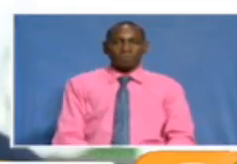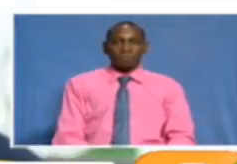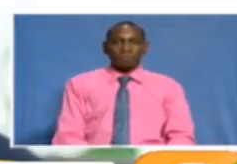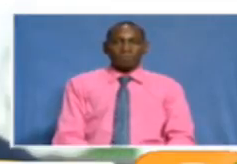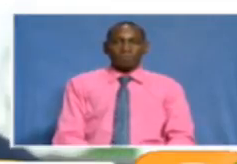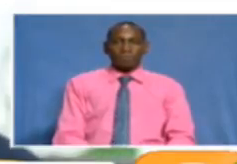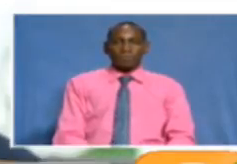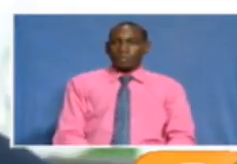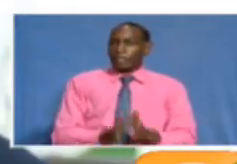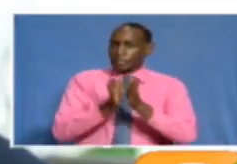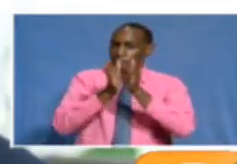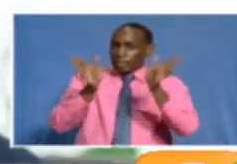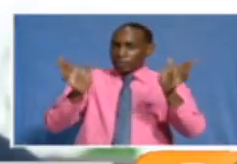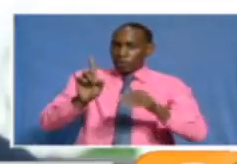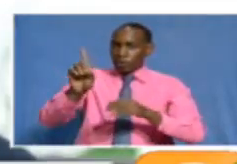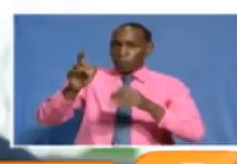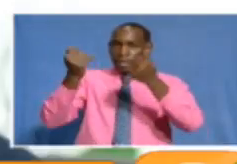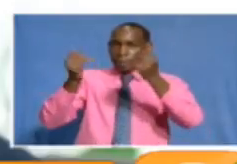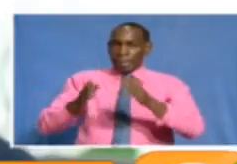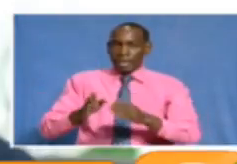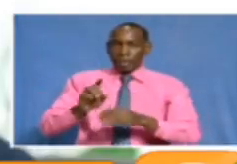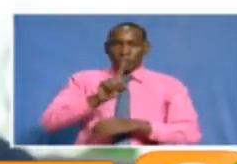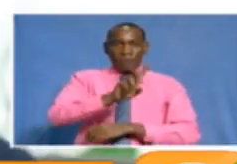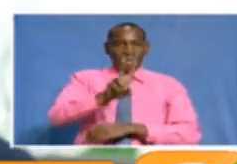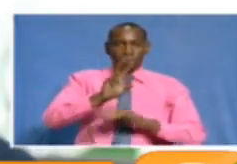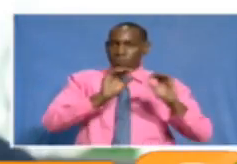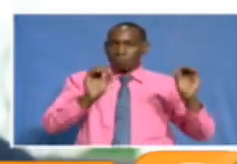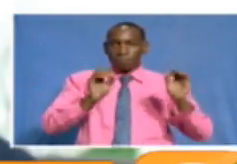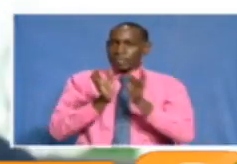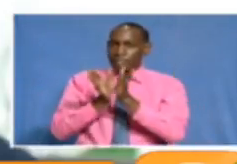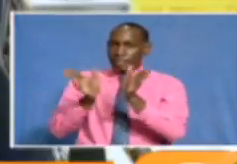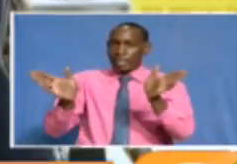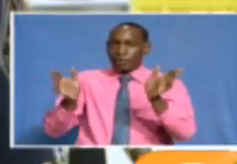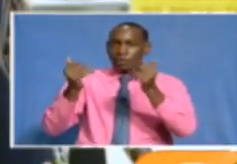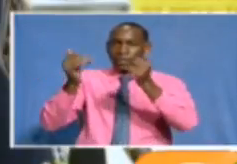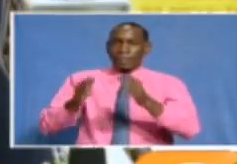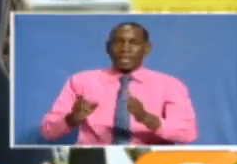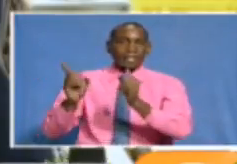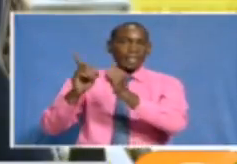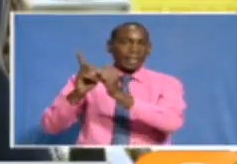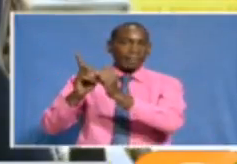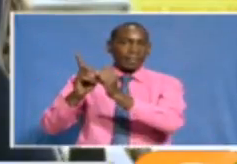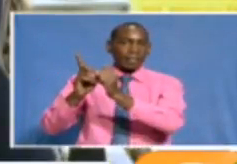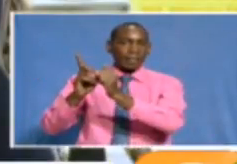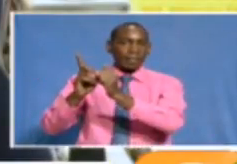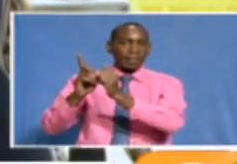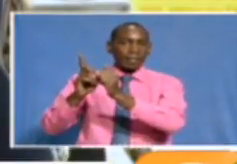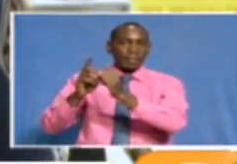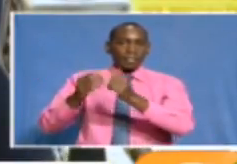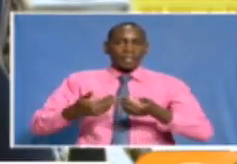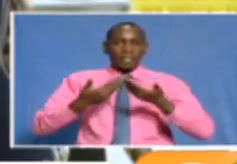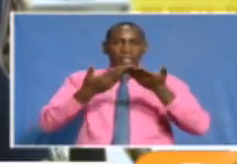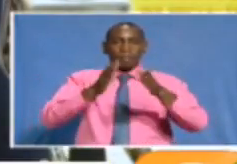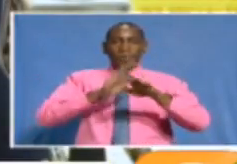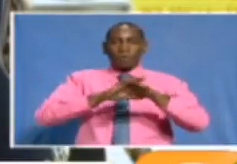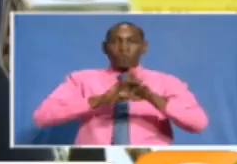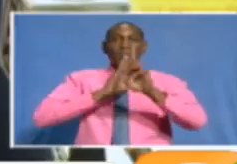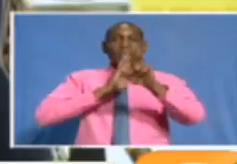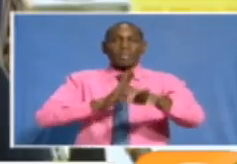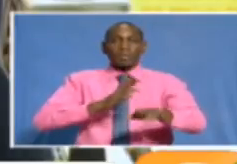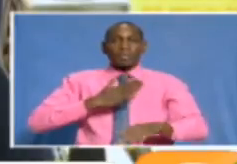Ilikuwa kwa ujumla ikuwa mchezaji mmoja au wawili, lakini ilikuwa kwa ujumla wachezaji 11 wameweza kutupia matokeo mema. Nasema